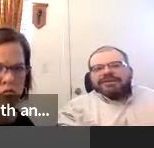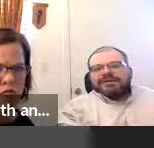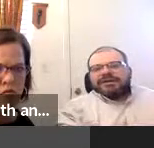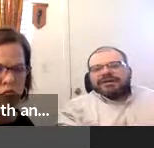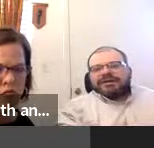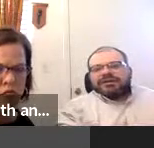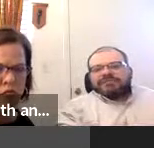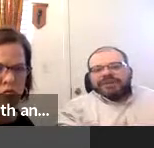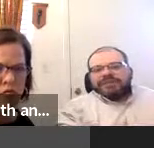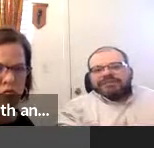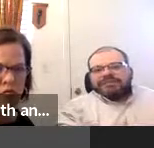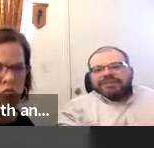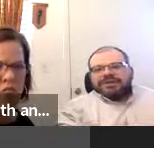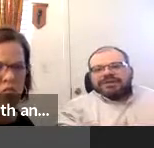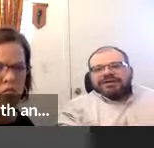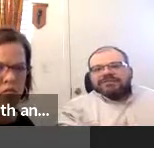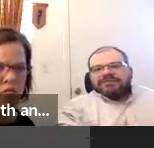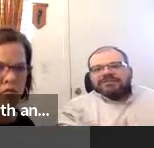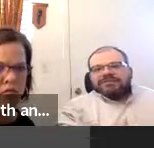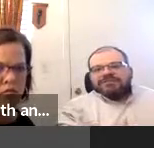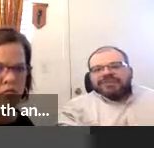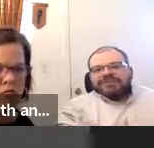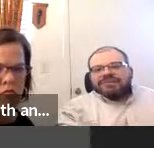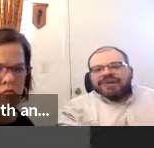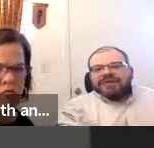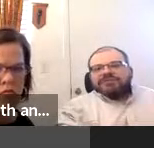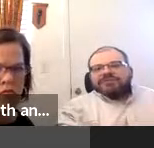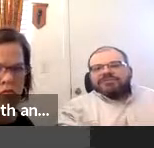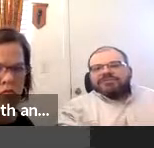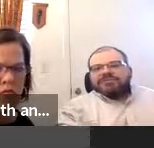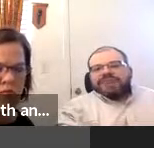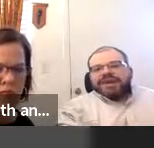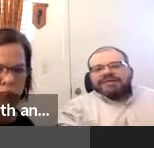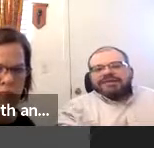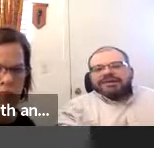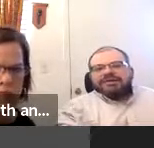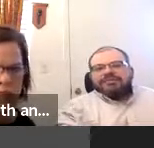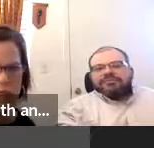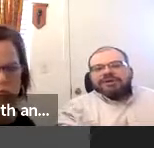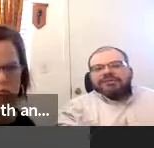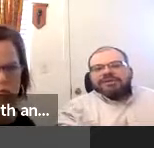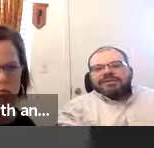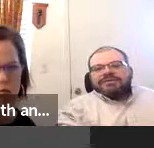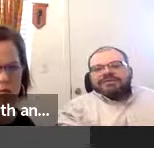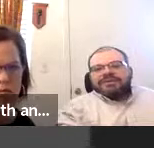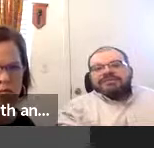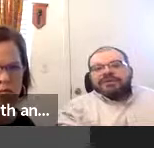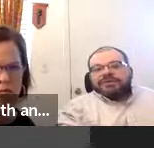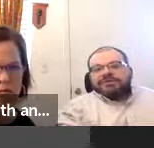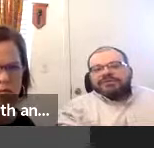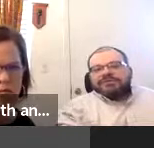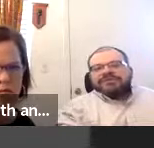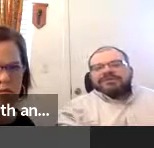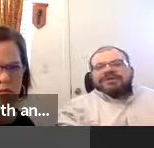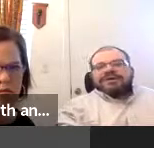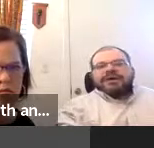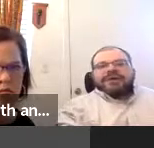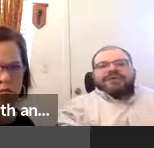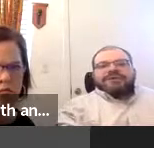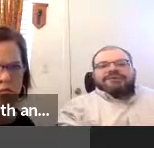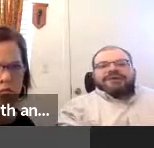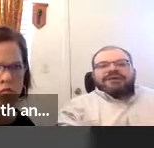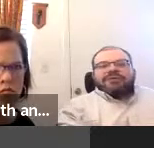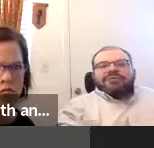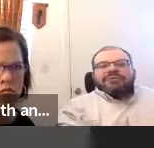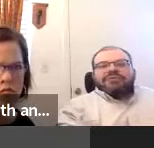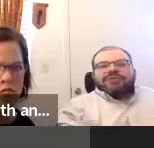be a good parent. Because it wasn't just about who was passing on what hereditary traits, but also